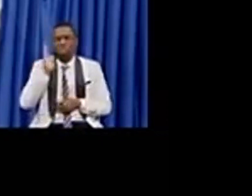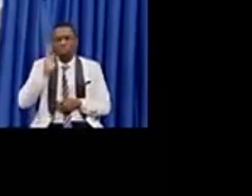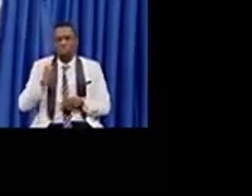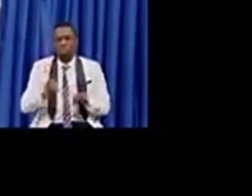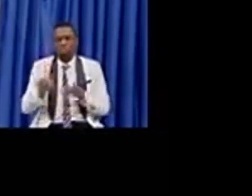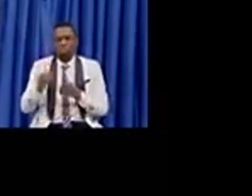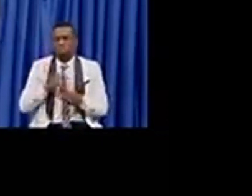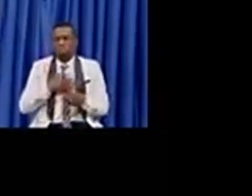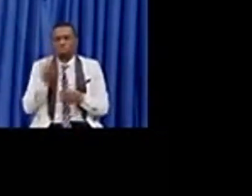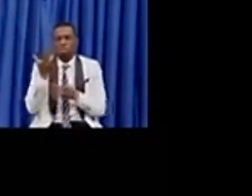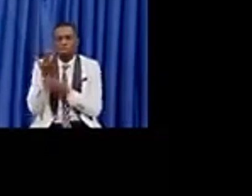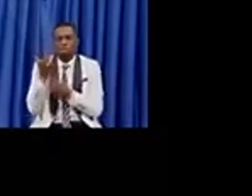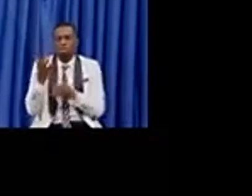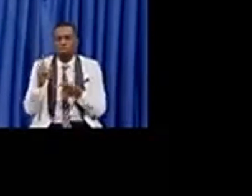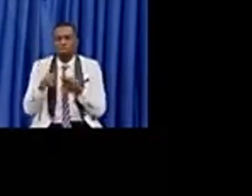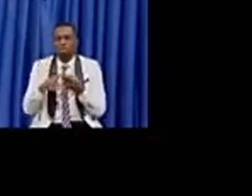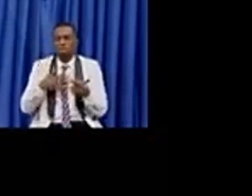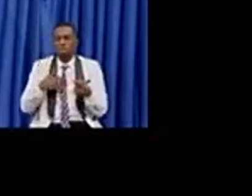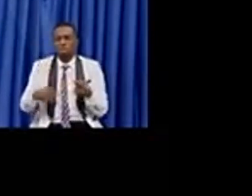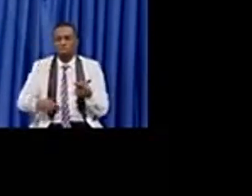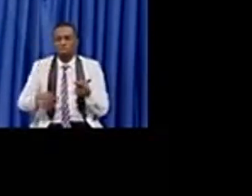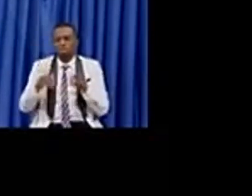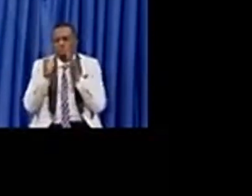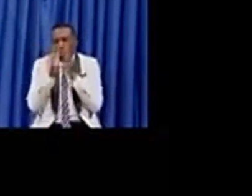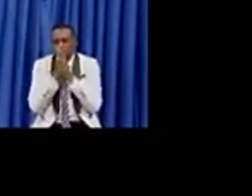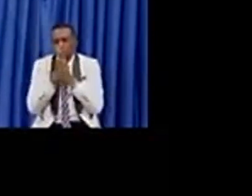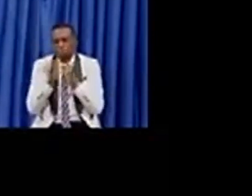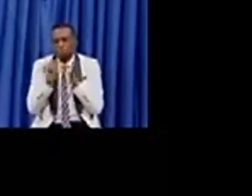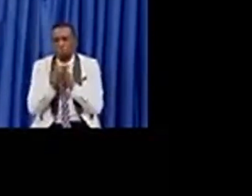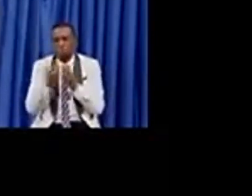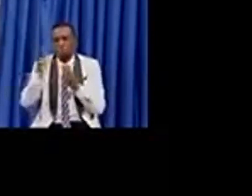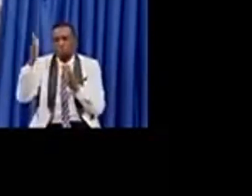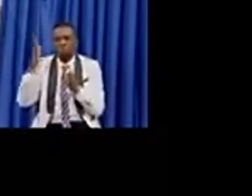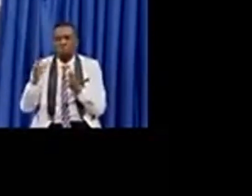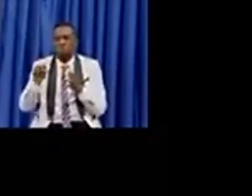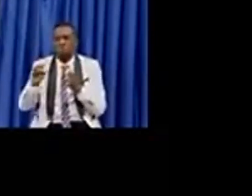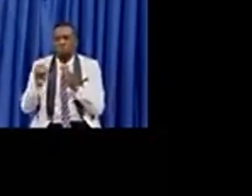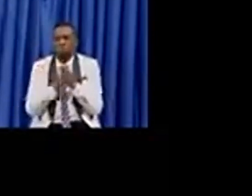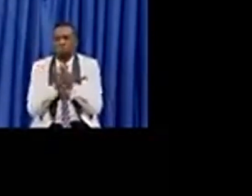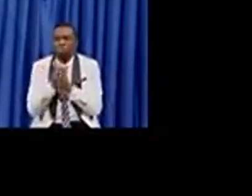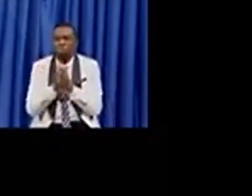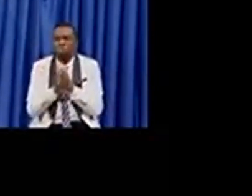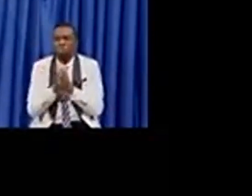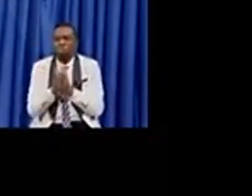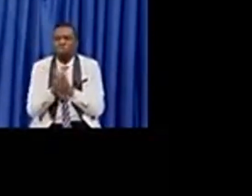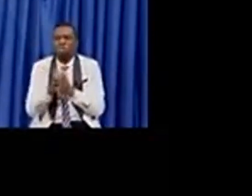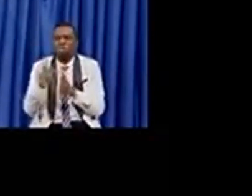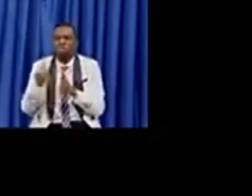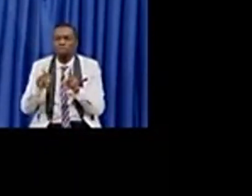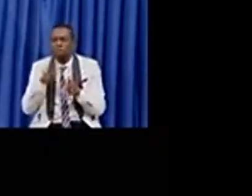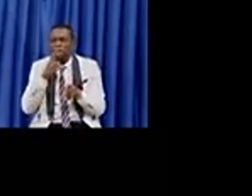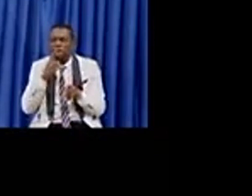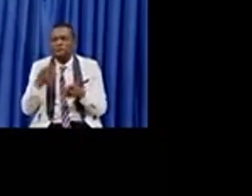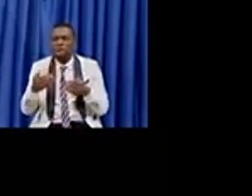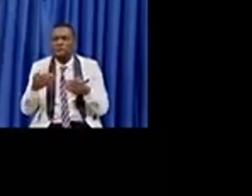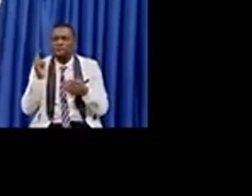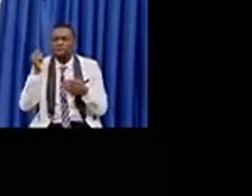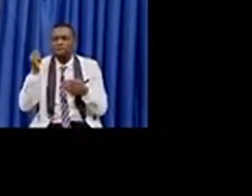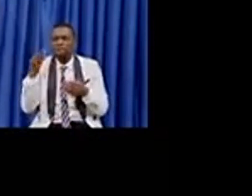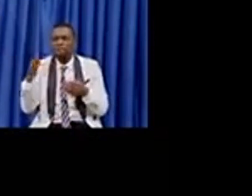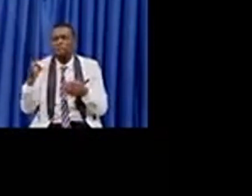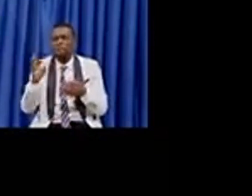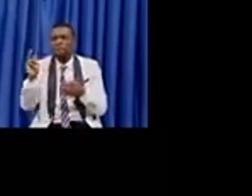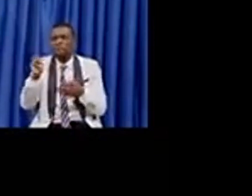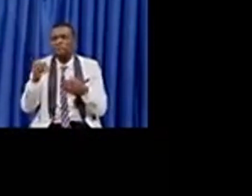the GS is praying and ask God to remember me. Even when other people are testifying of them having their own GCK baby,